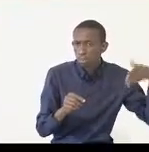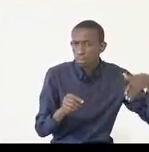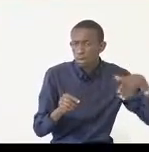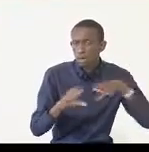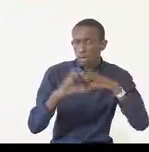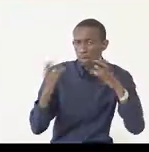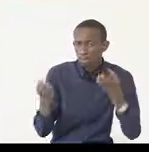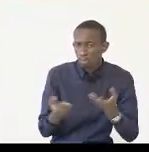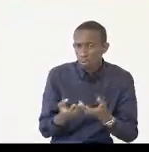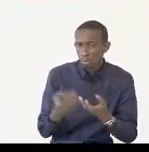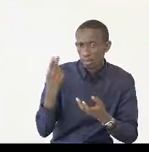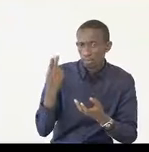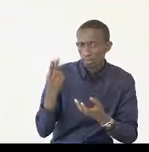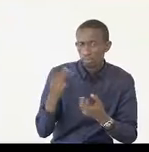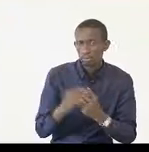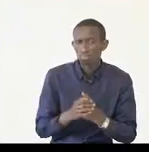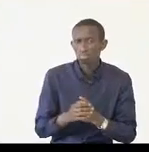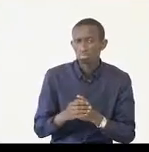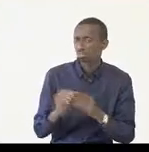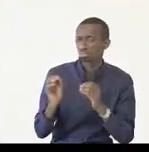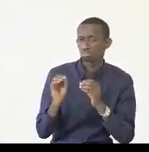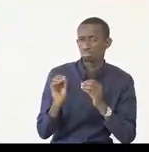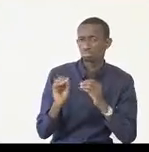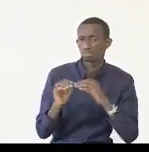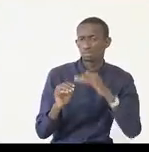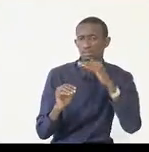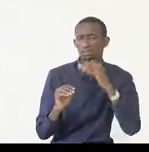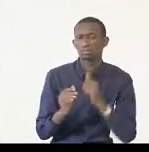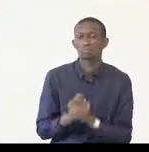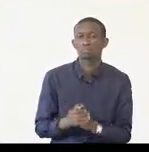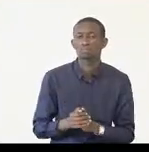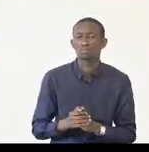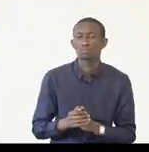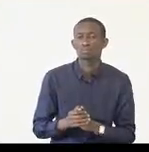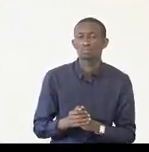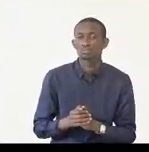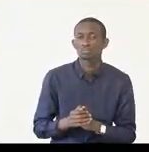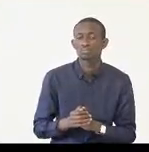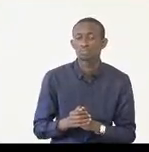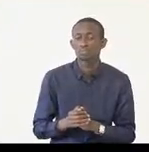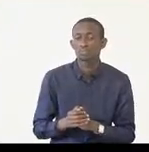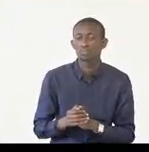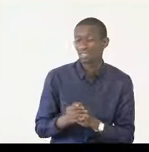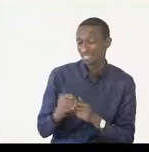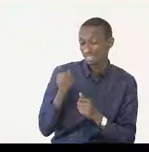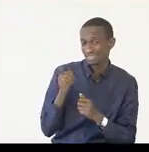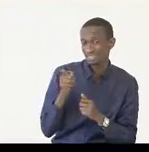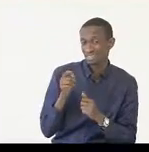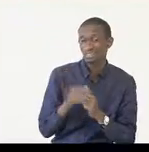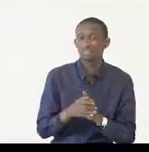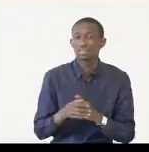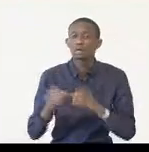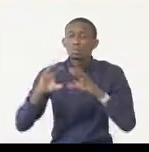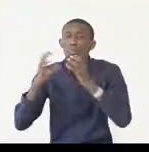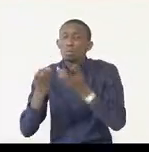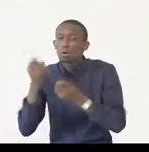two, okay? So this will now make the collision here, this ball one, when